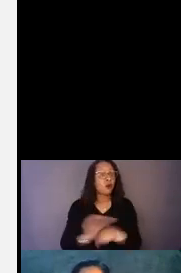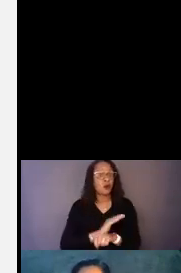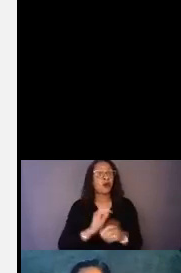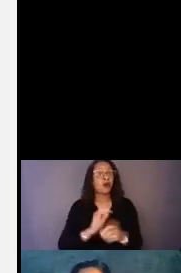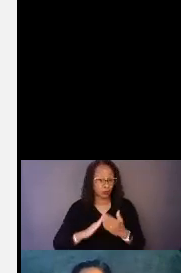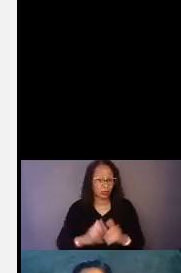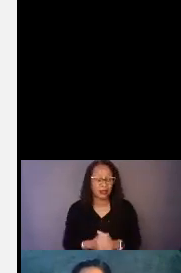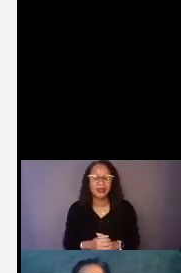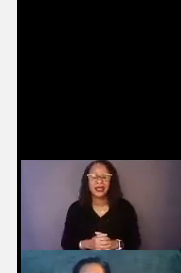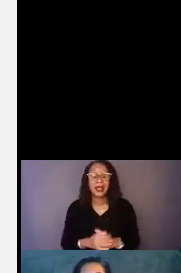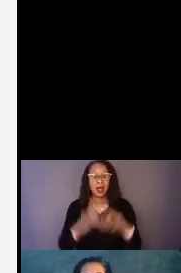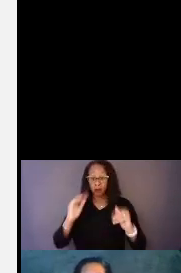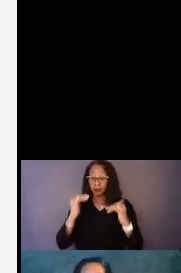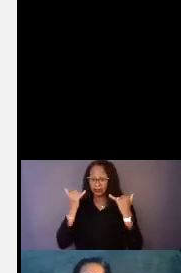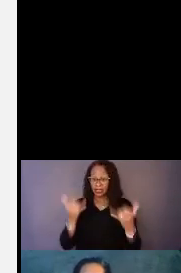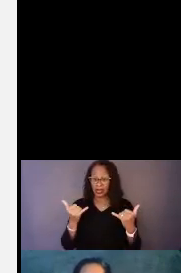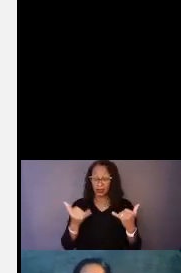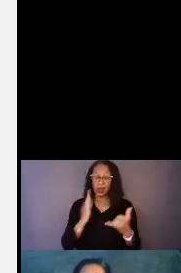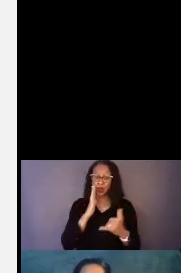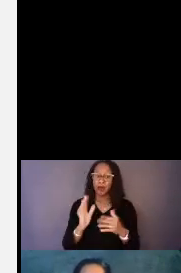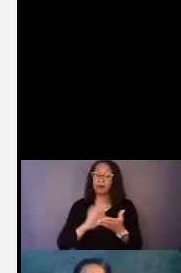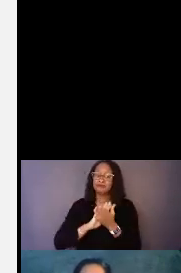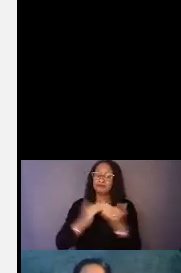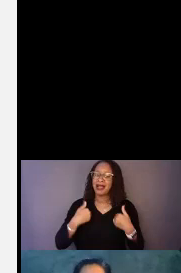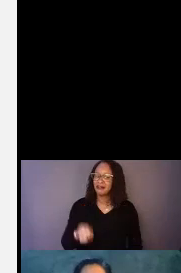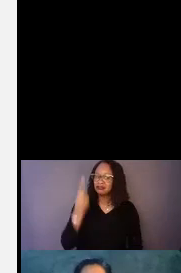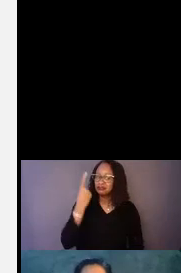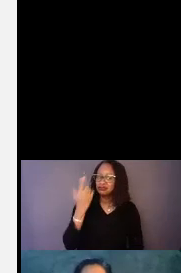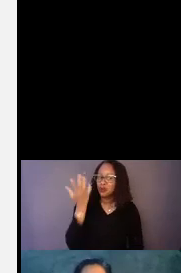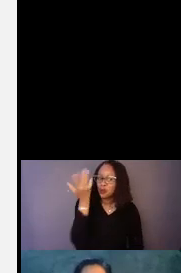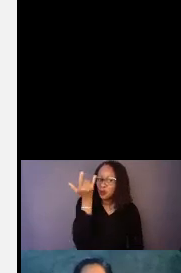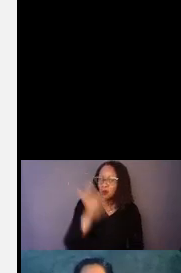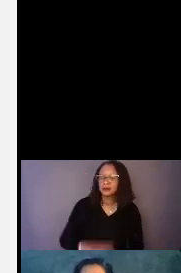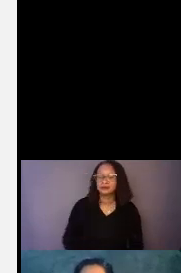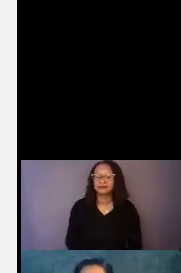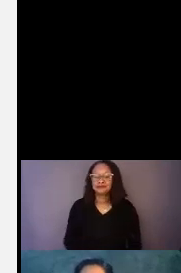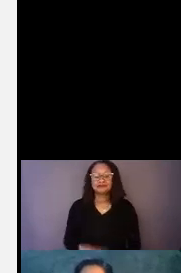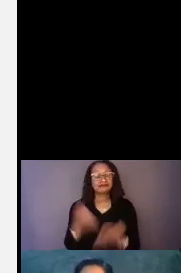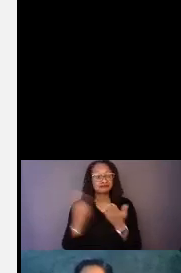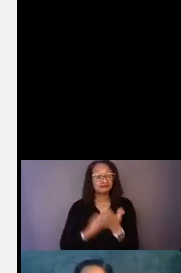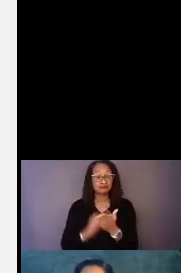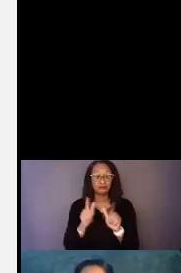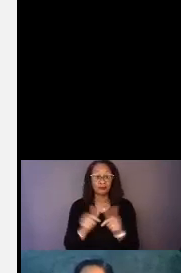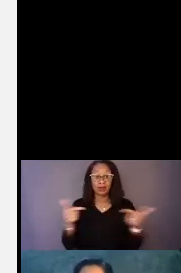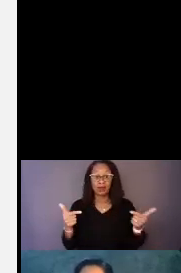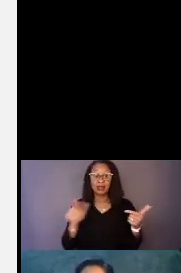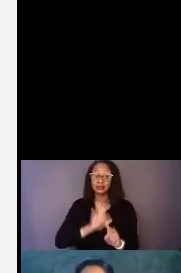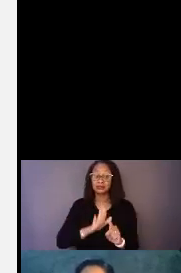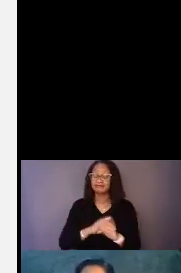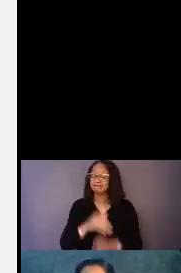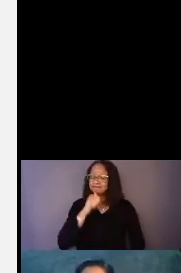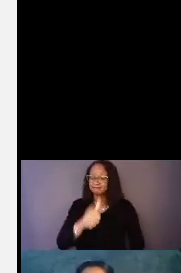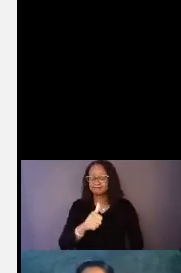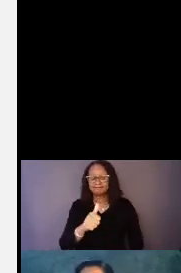hopefully today get an understanding of why sometimes language isn't quite